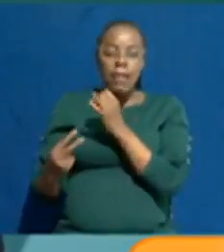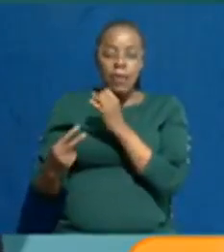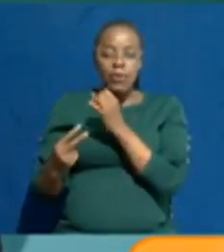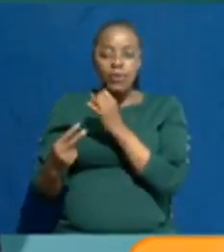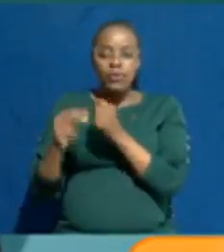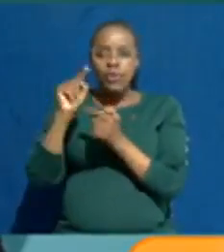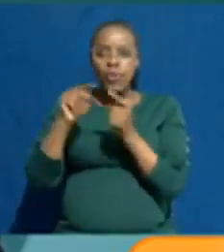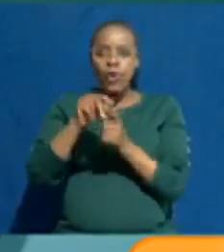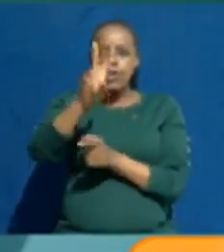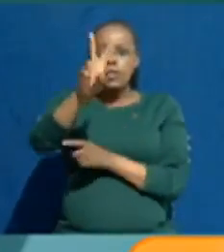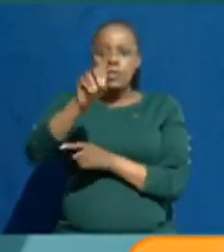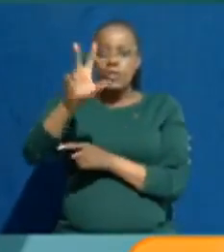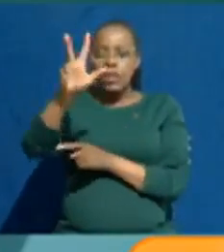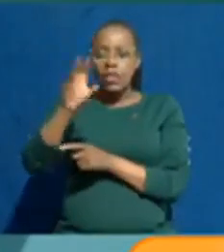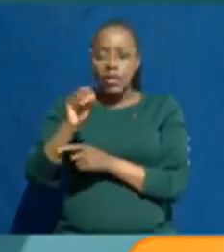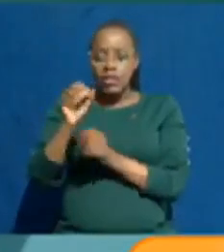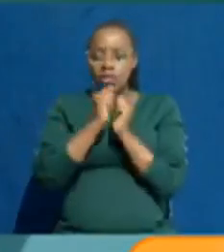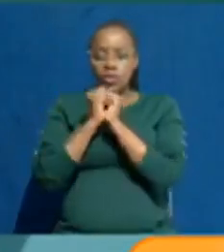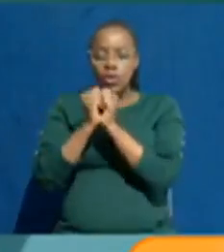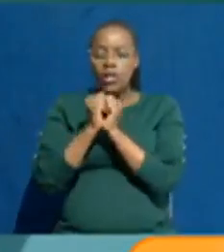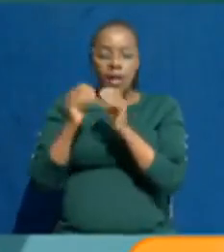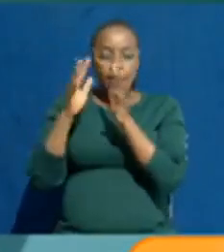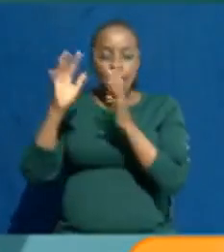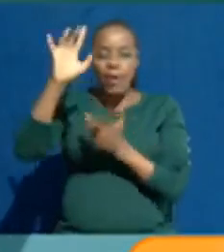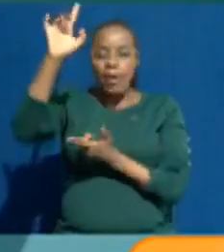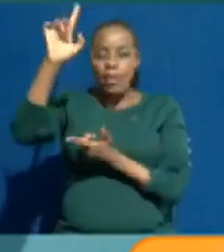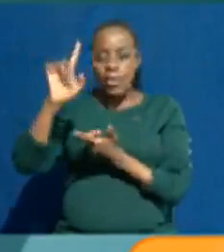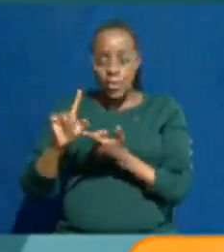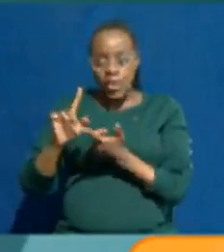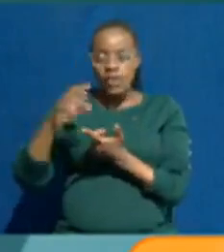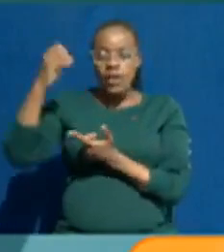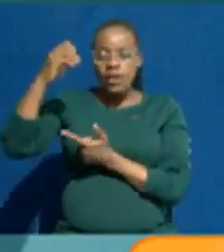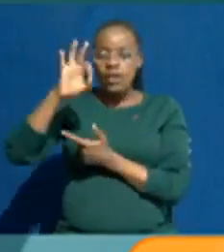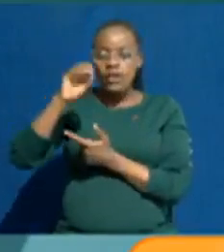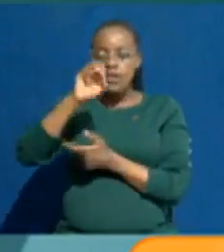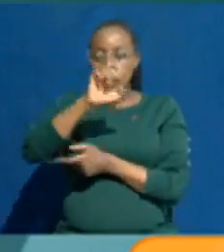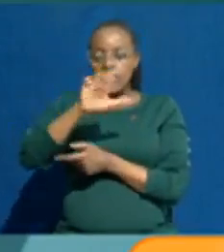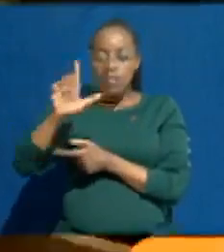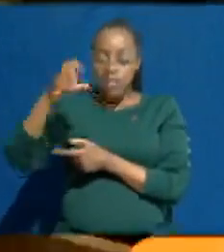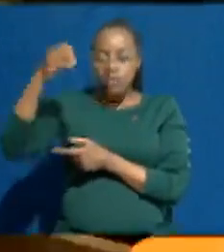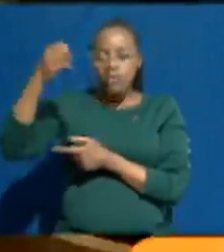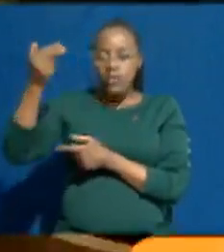by 2030, alongside a significant reduction in fossil fuel dependency.